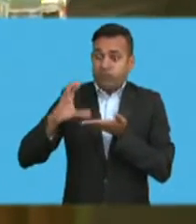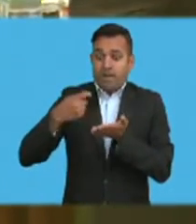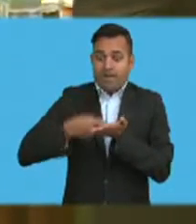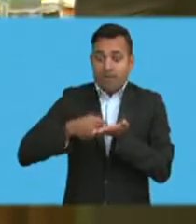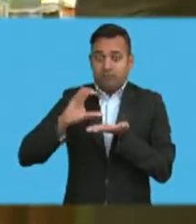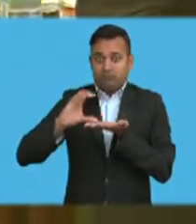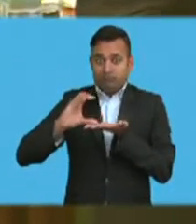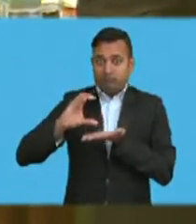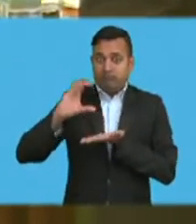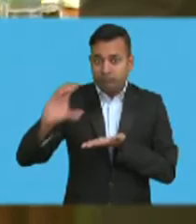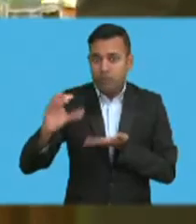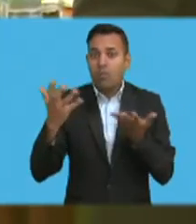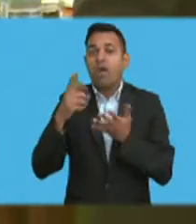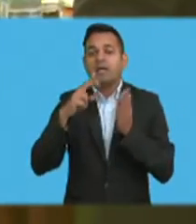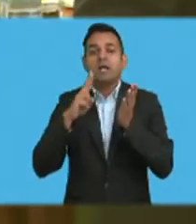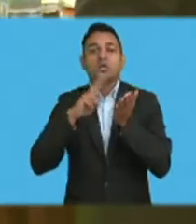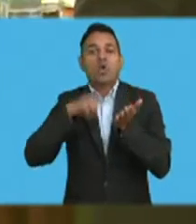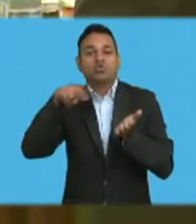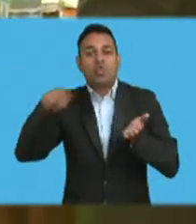$476,000. The second highest was Nini Town Council,